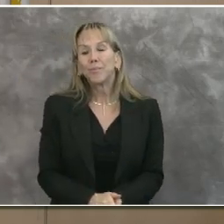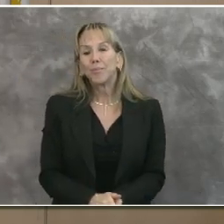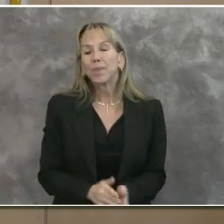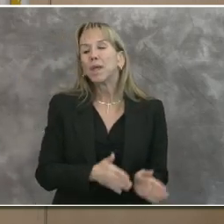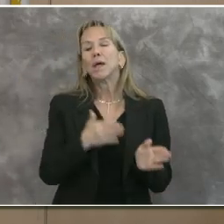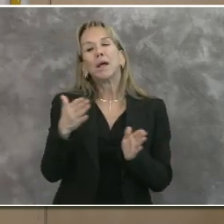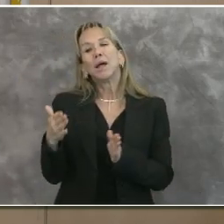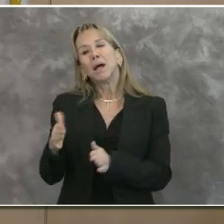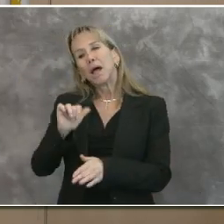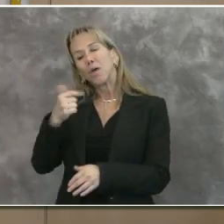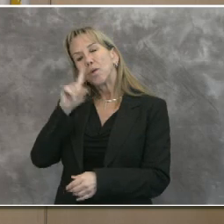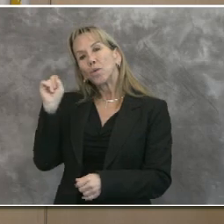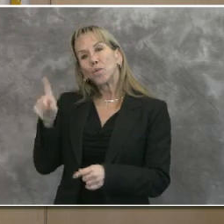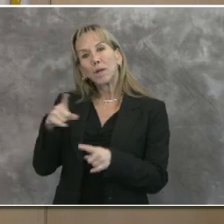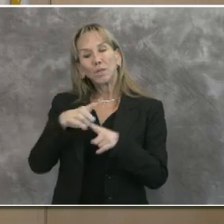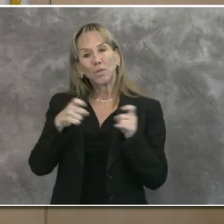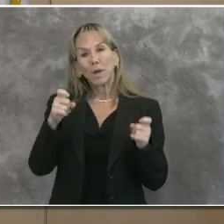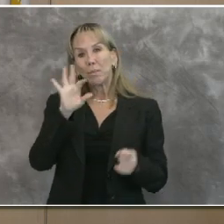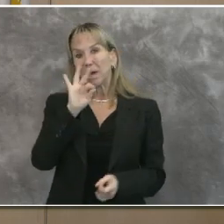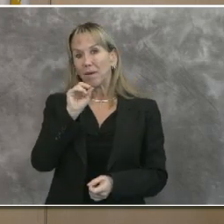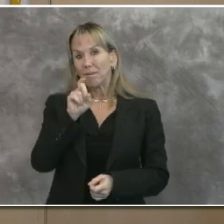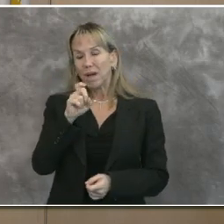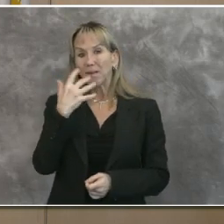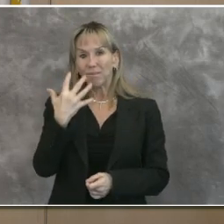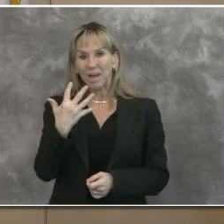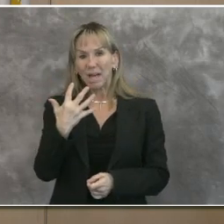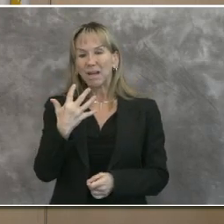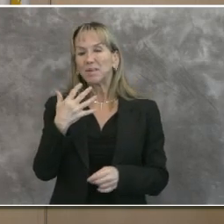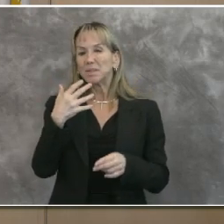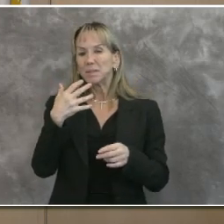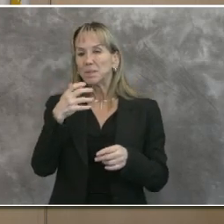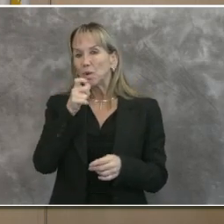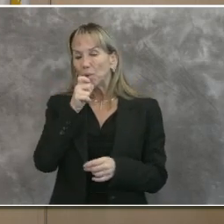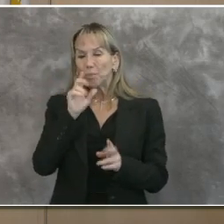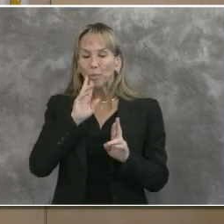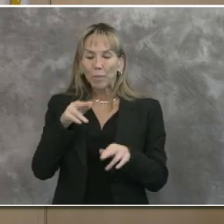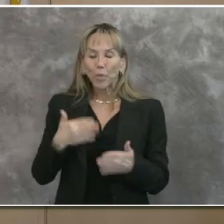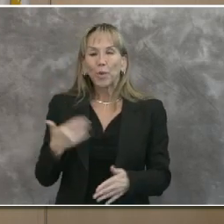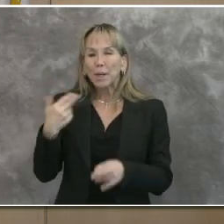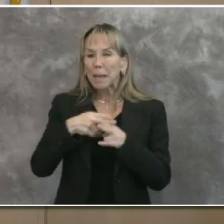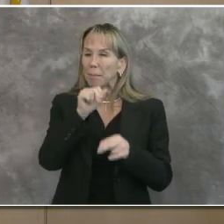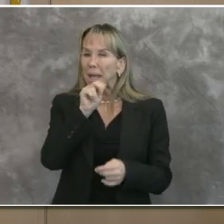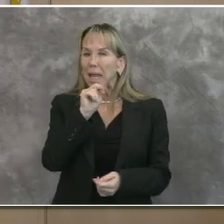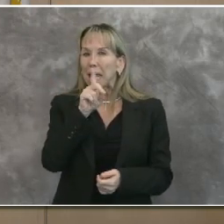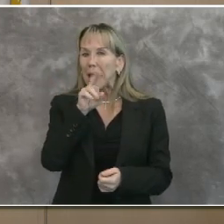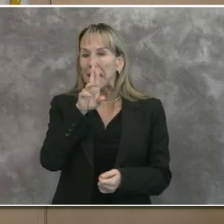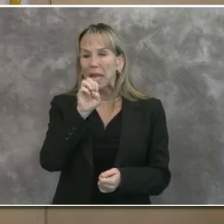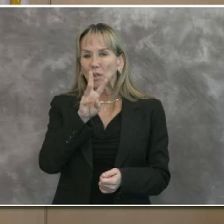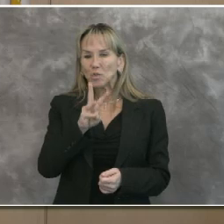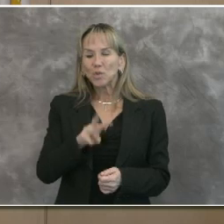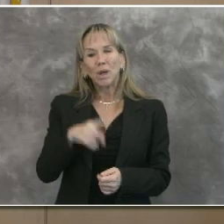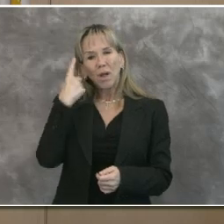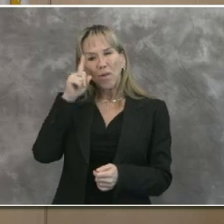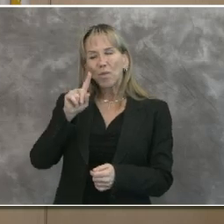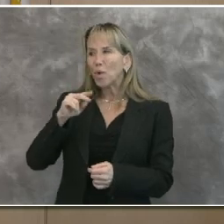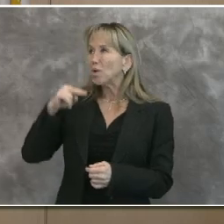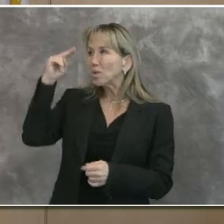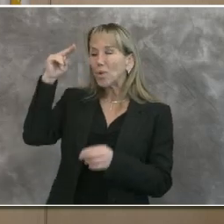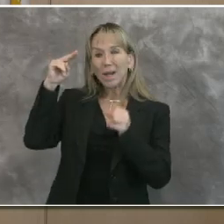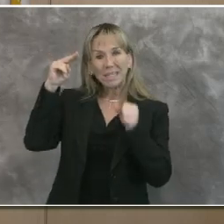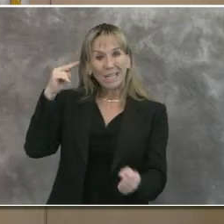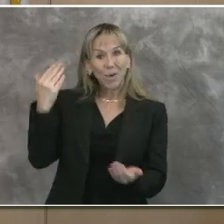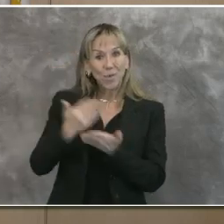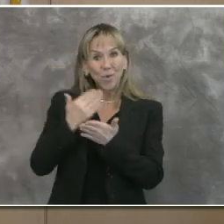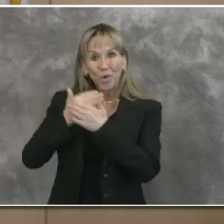Fox 5 regarding the testing sites in Escondido and Chula Vista. How many tests does the county plan on doing at each site,